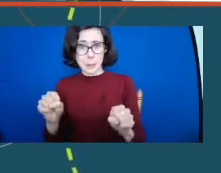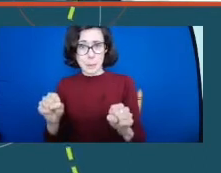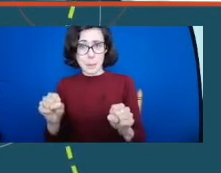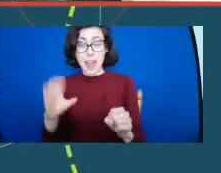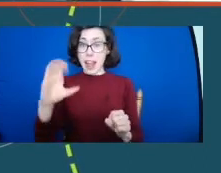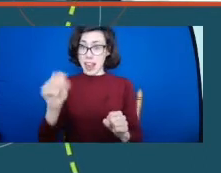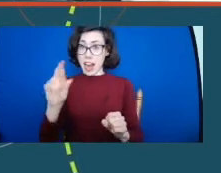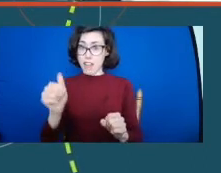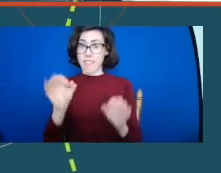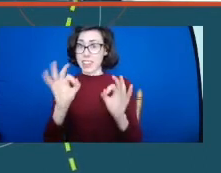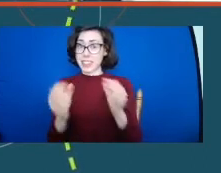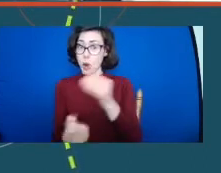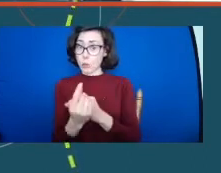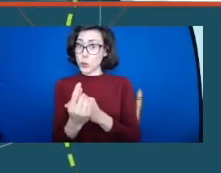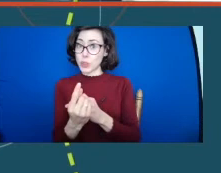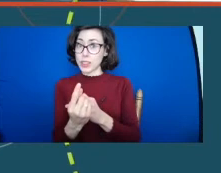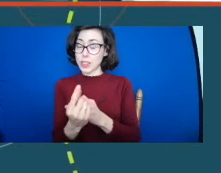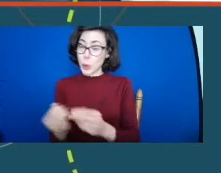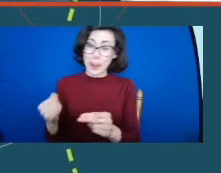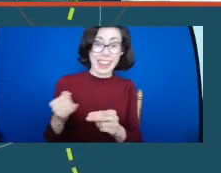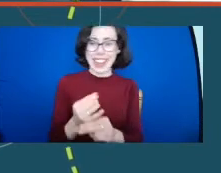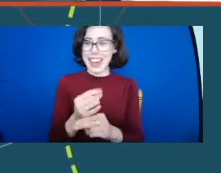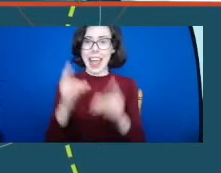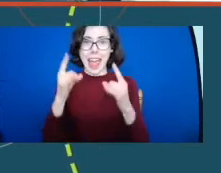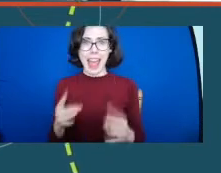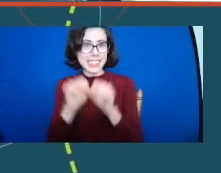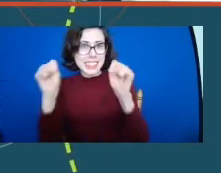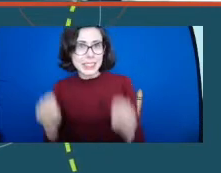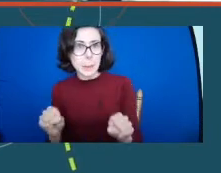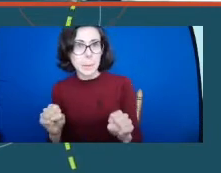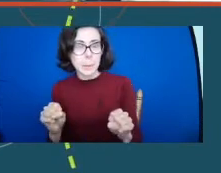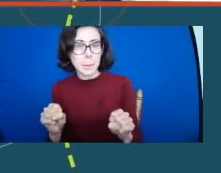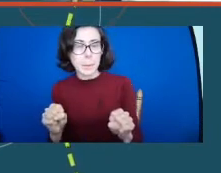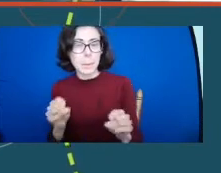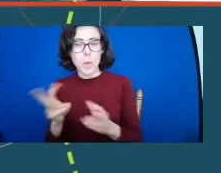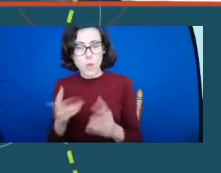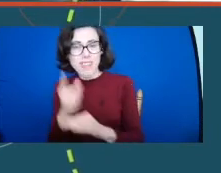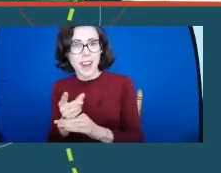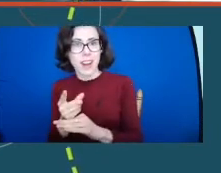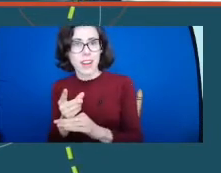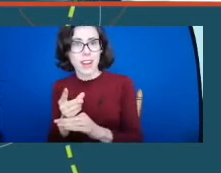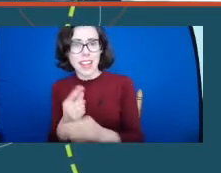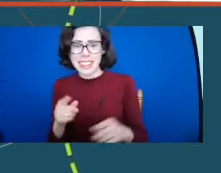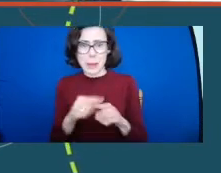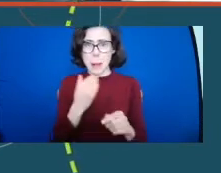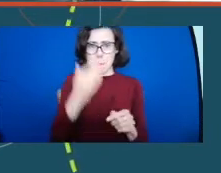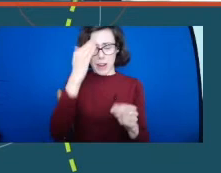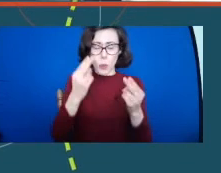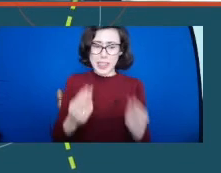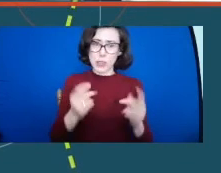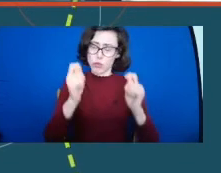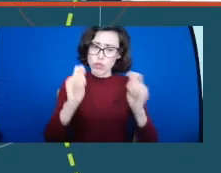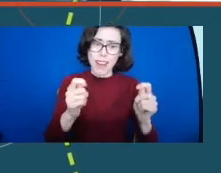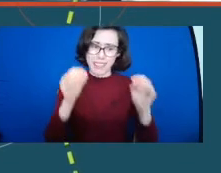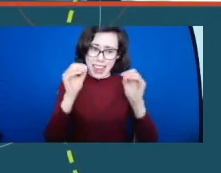but we've got to get into the healthcare system in the United States and really educate physicians and healthcare providers